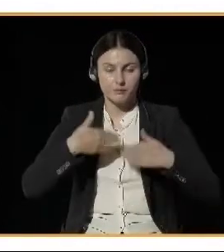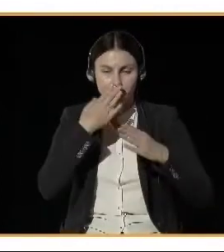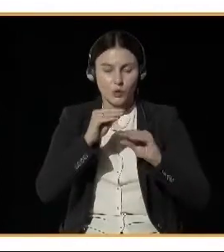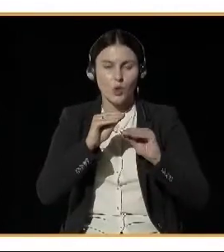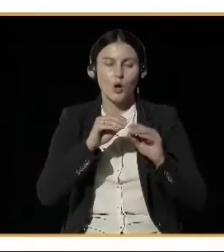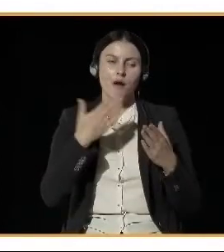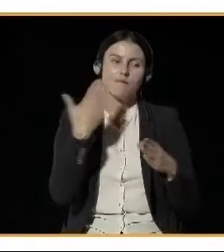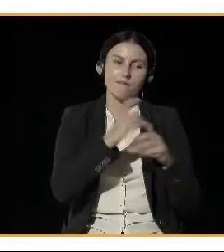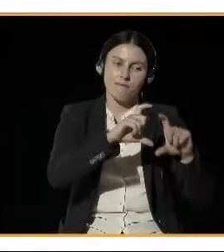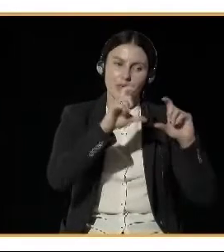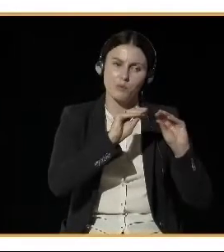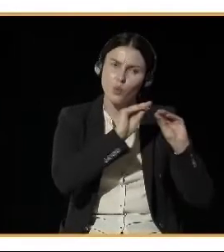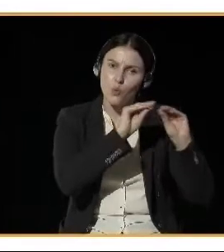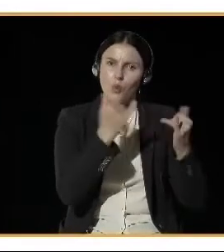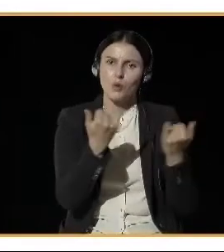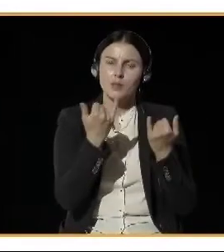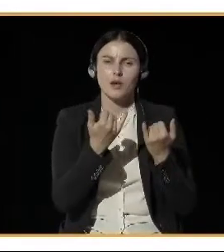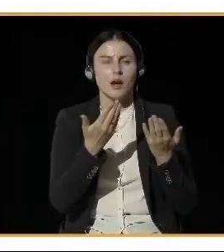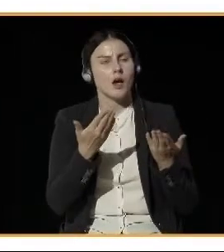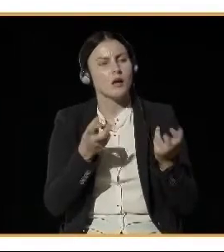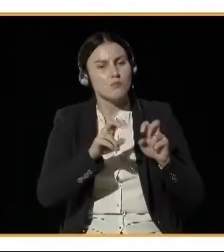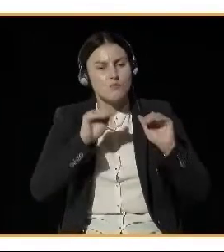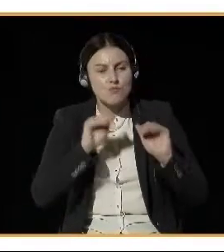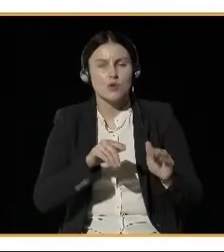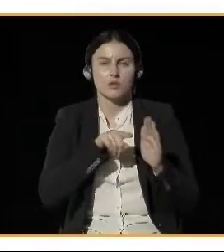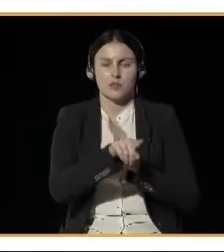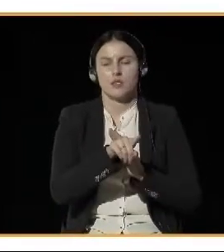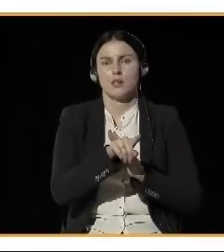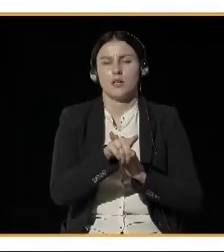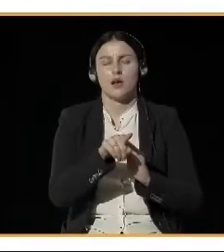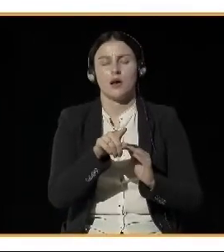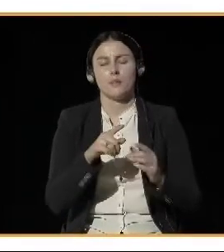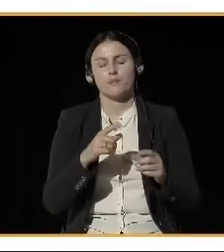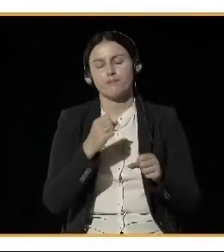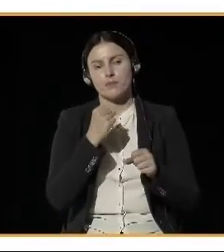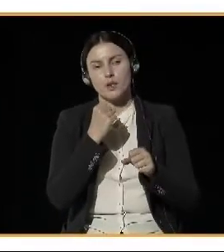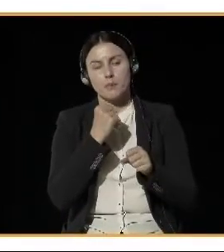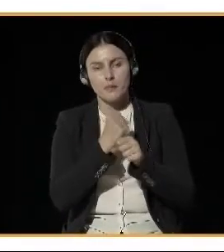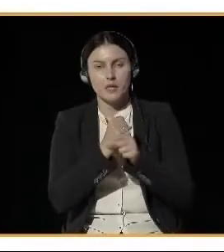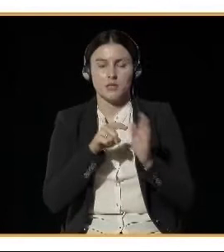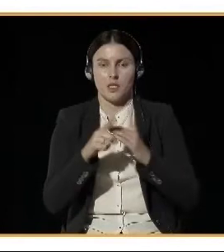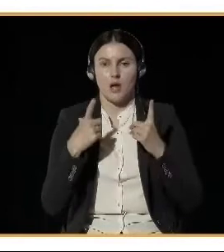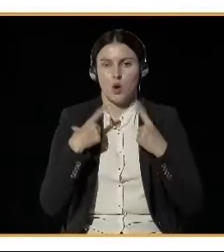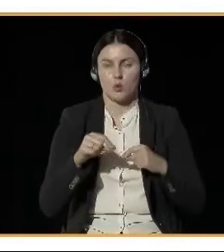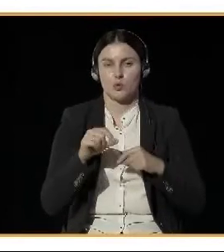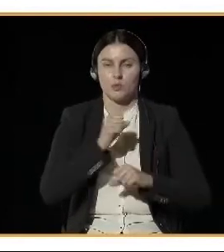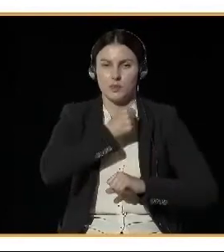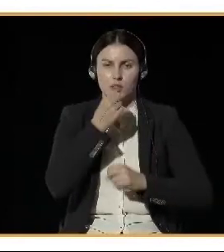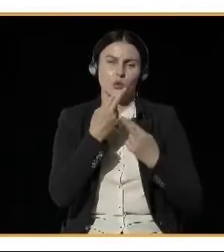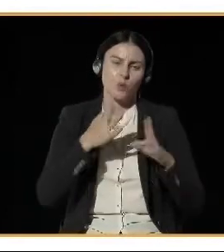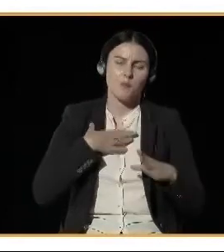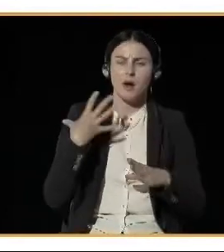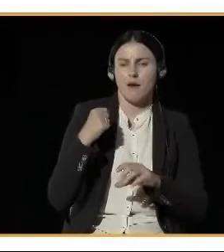age-friendly workplaces. They show many solutions. They show